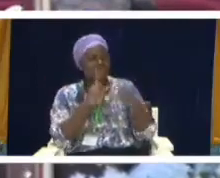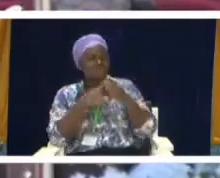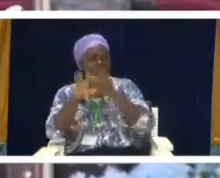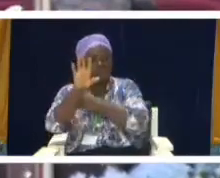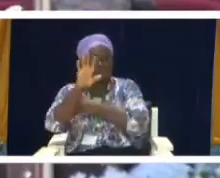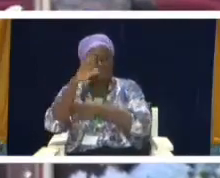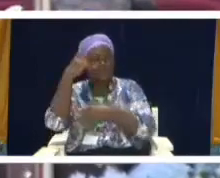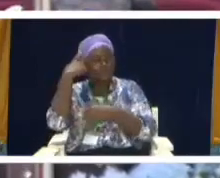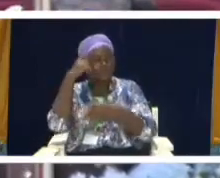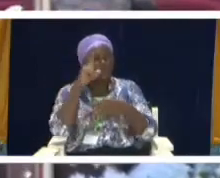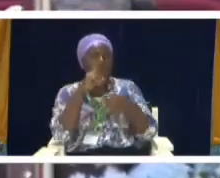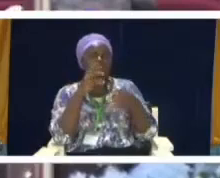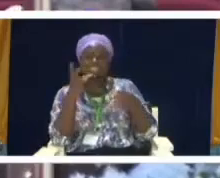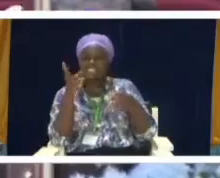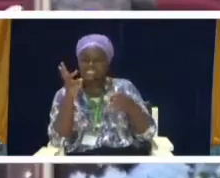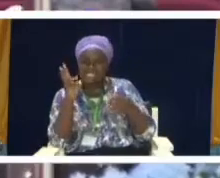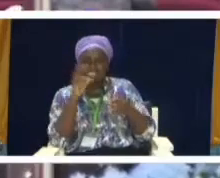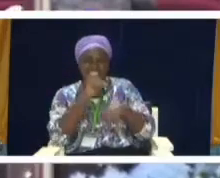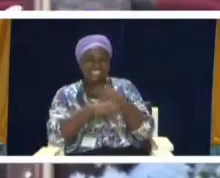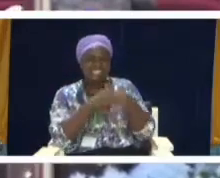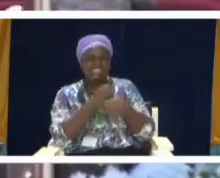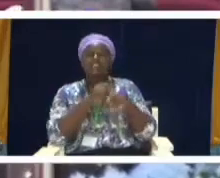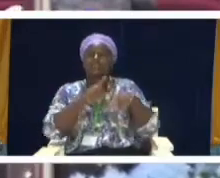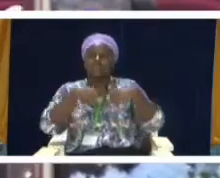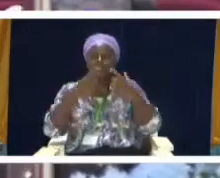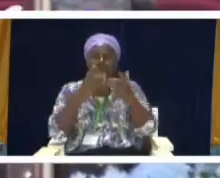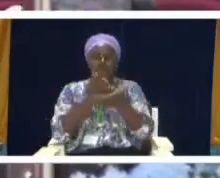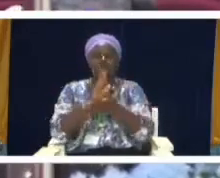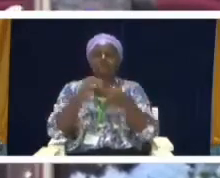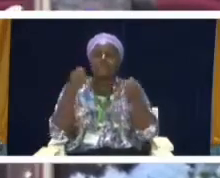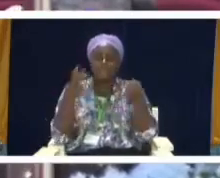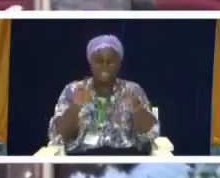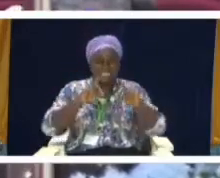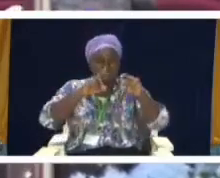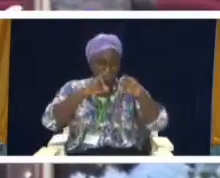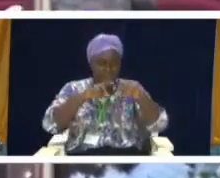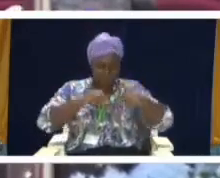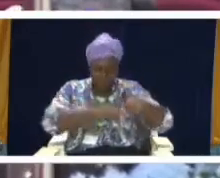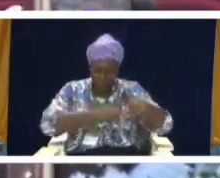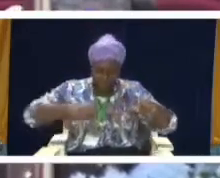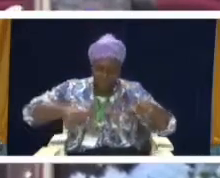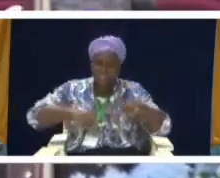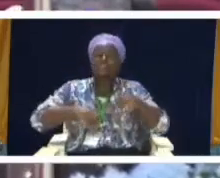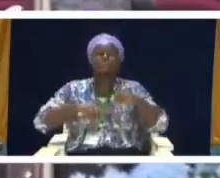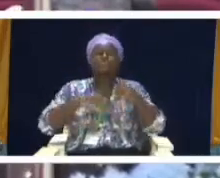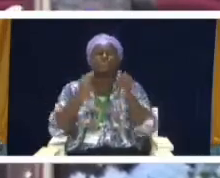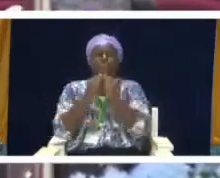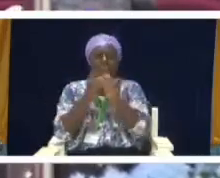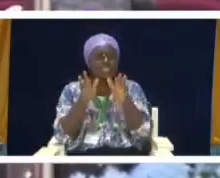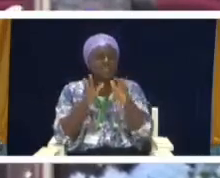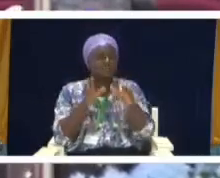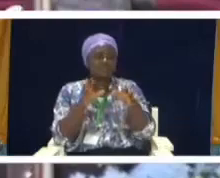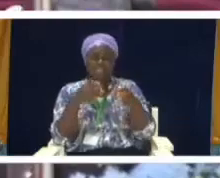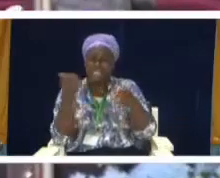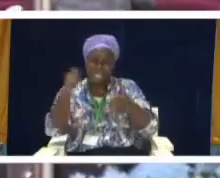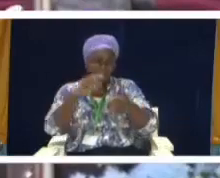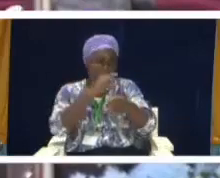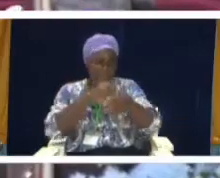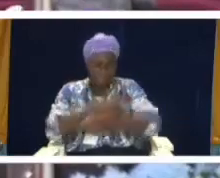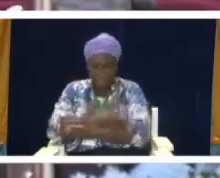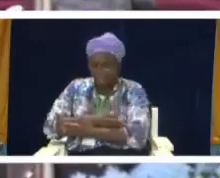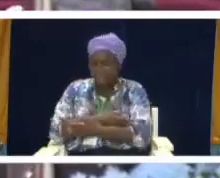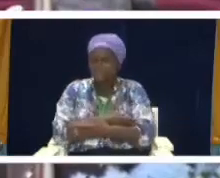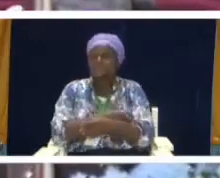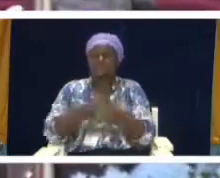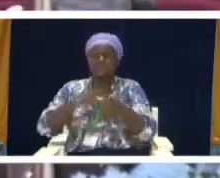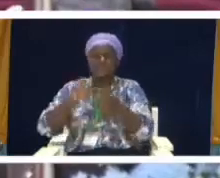multiple IVFs without a positive outcome. To the glory of God, God gave her niece a baby